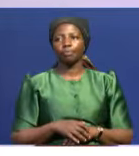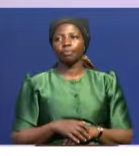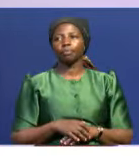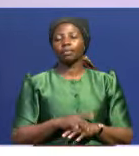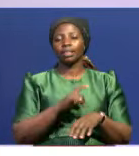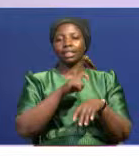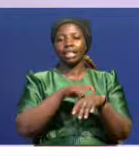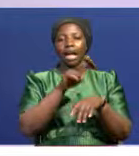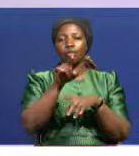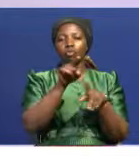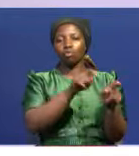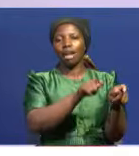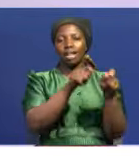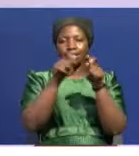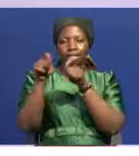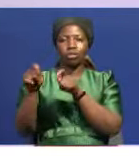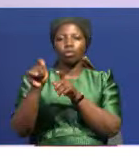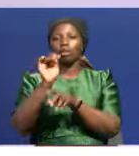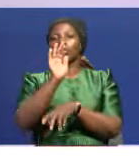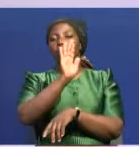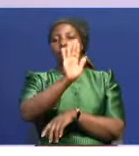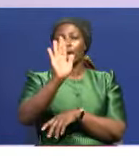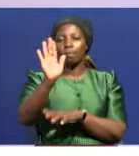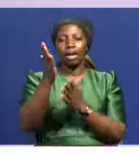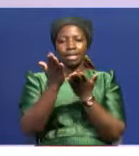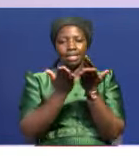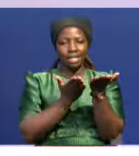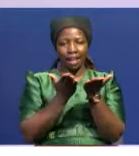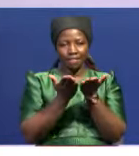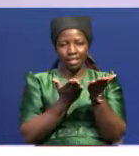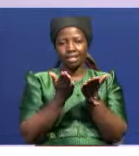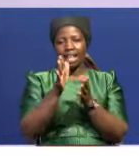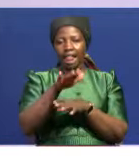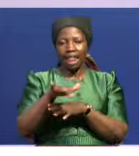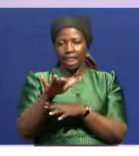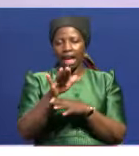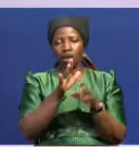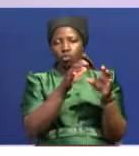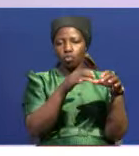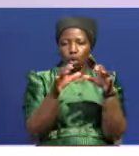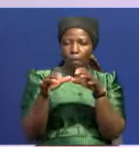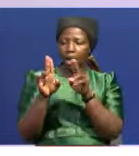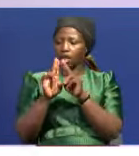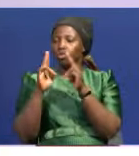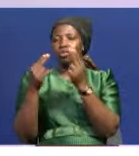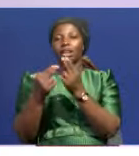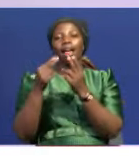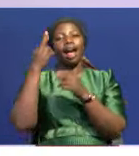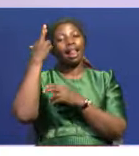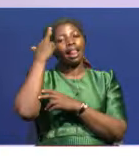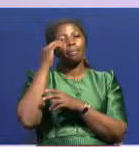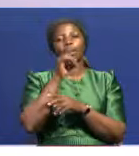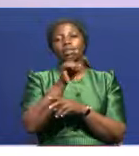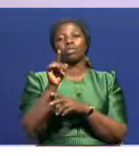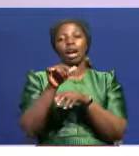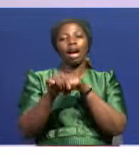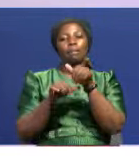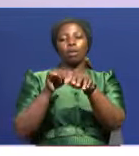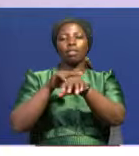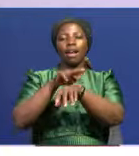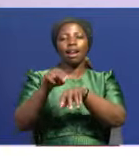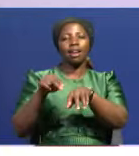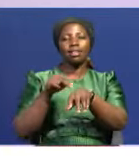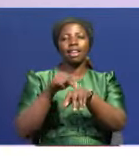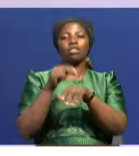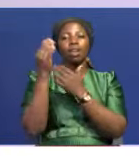you transition to your respective services, formations, and units, I remind you of the nation's